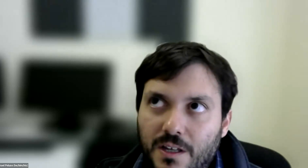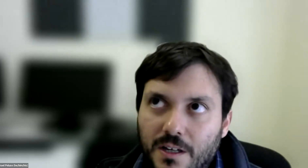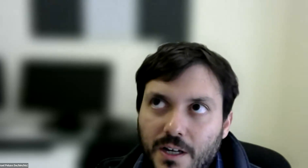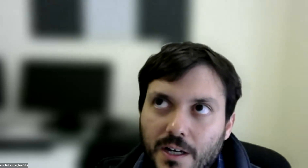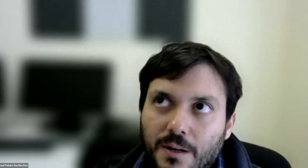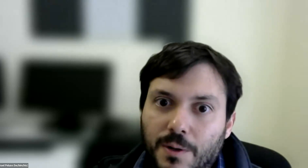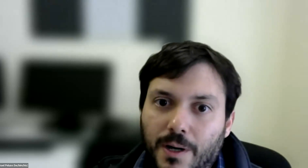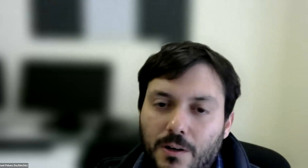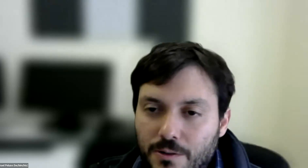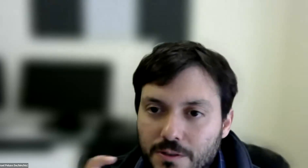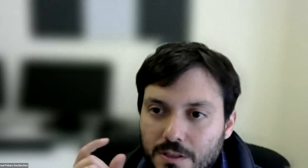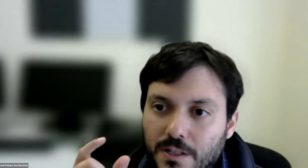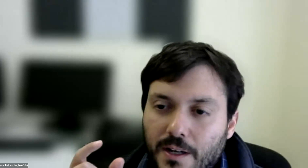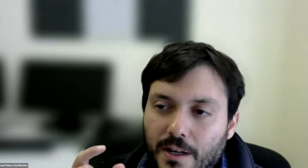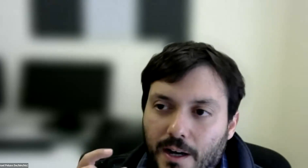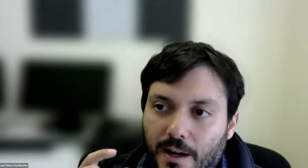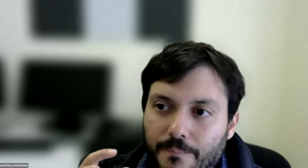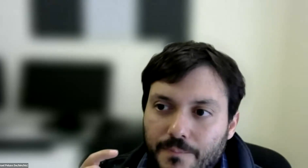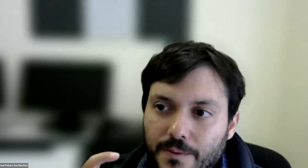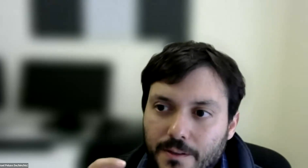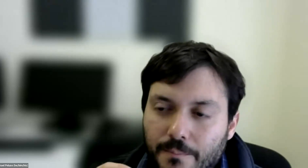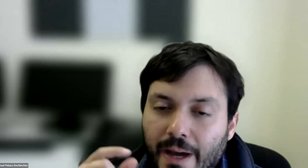of the proposed